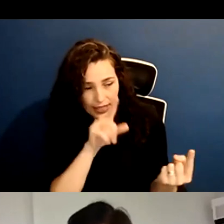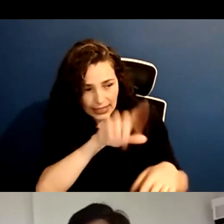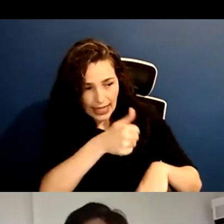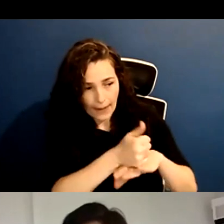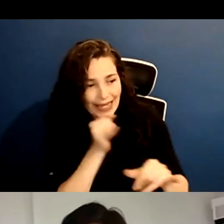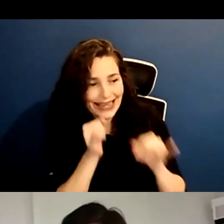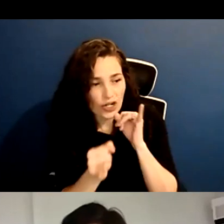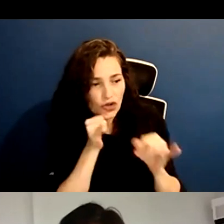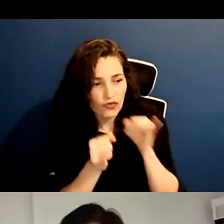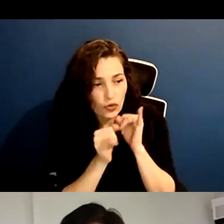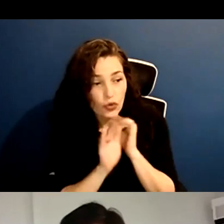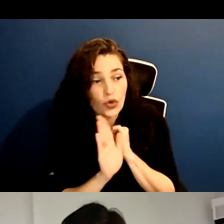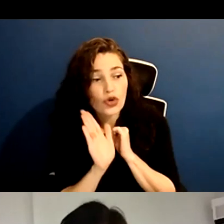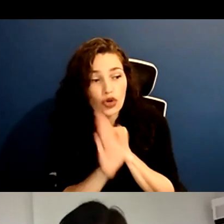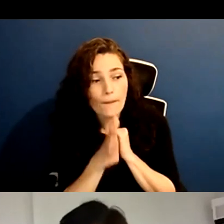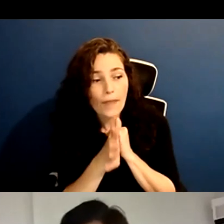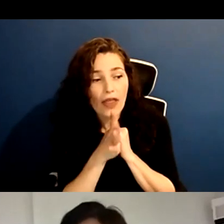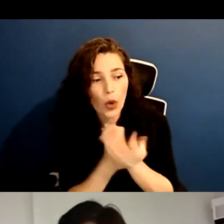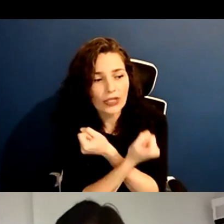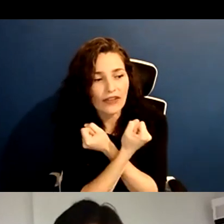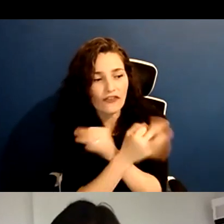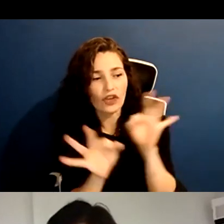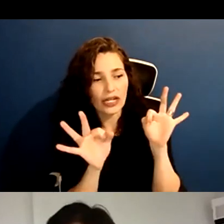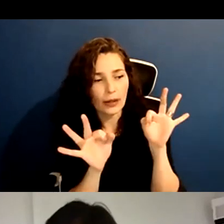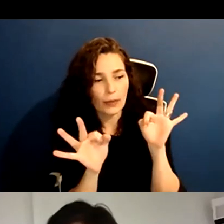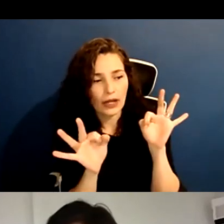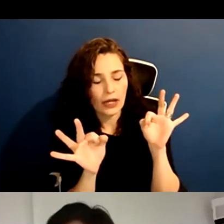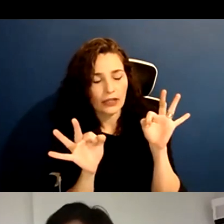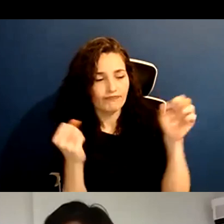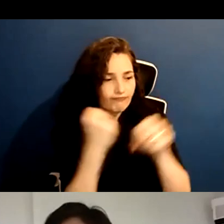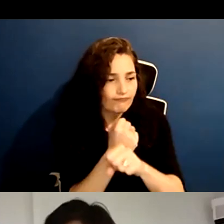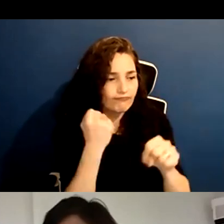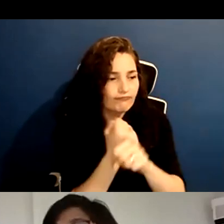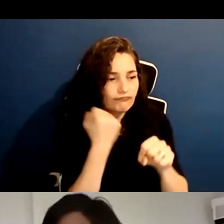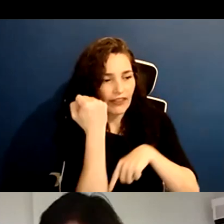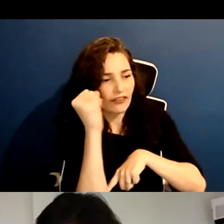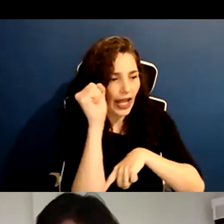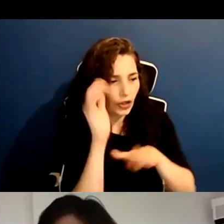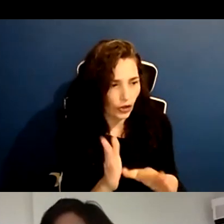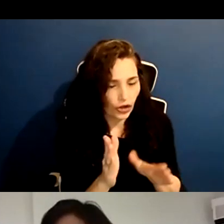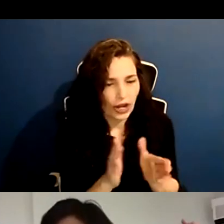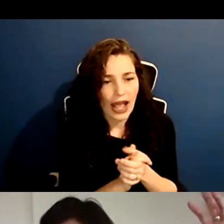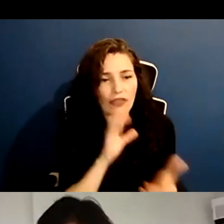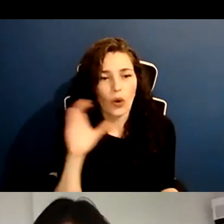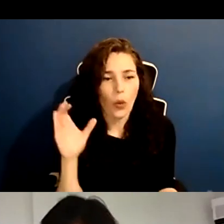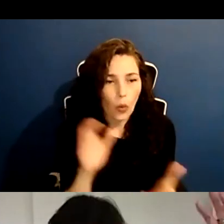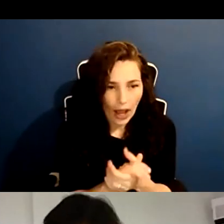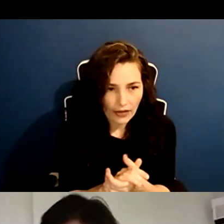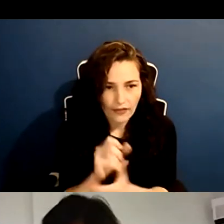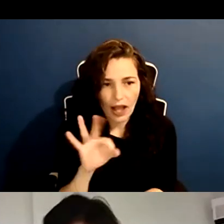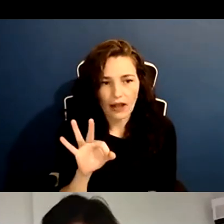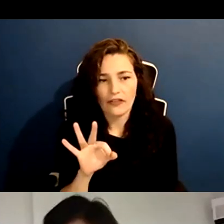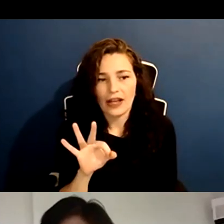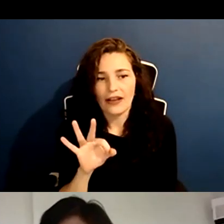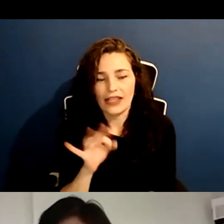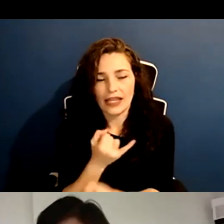who was a freedom fighter and the wife of the independent movement's leader, who was killed,